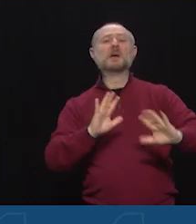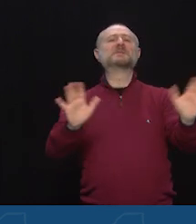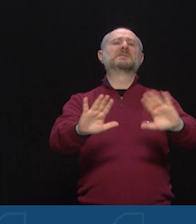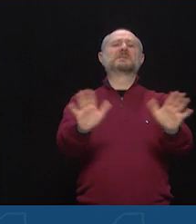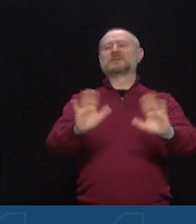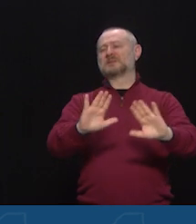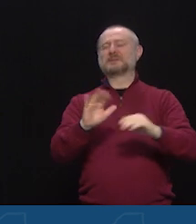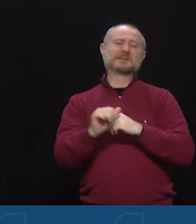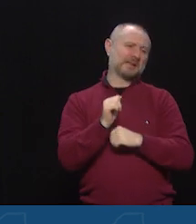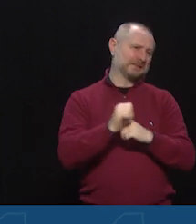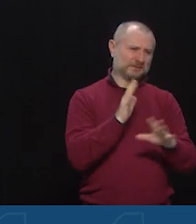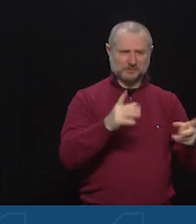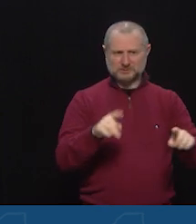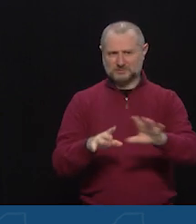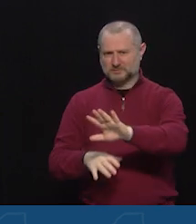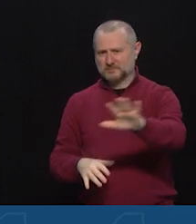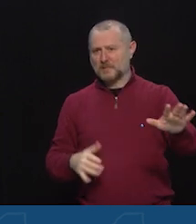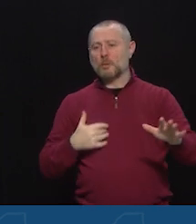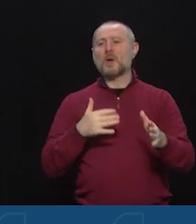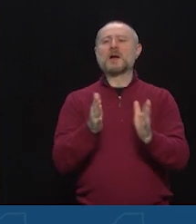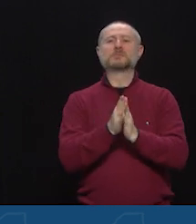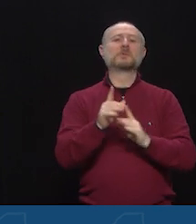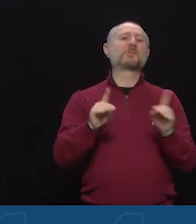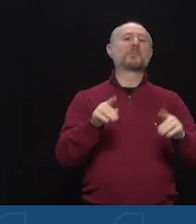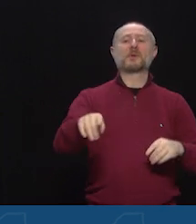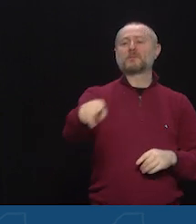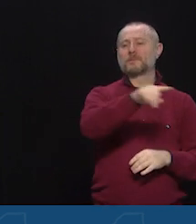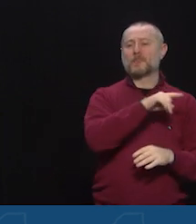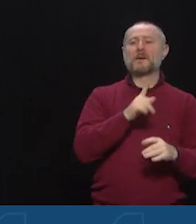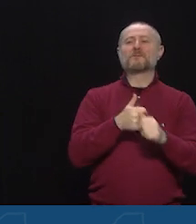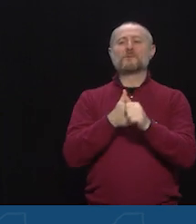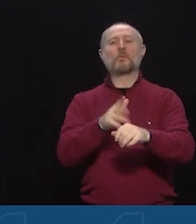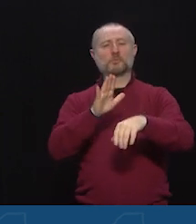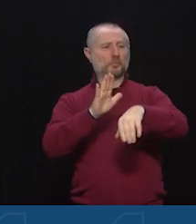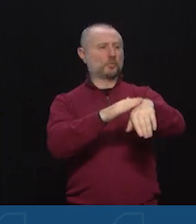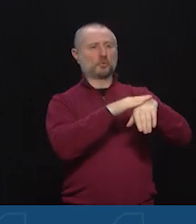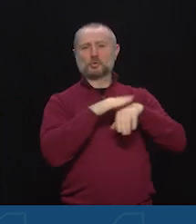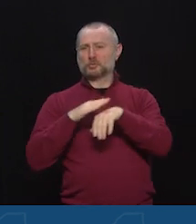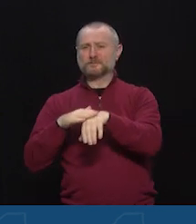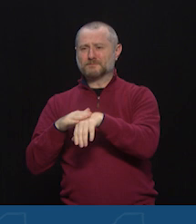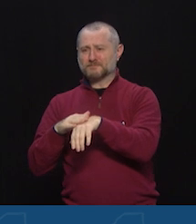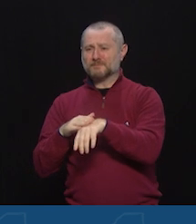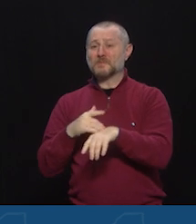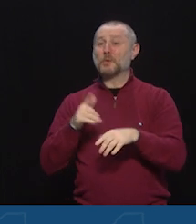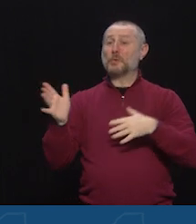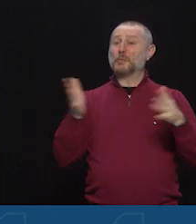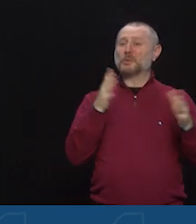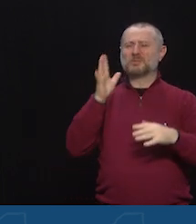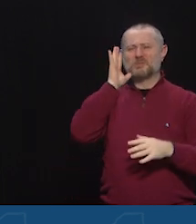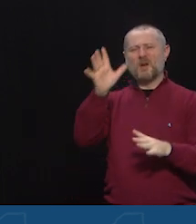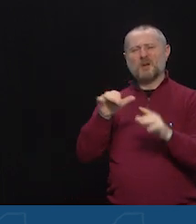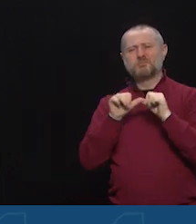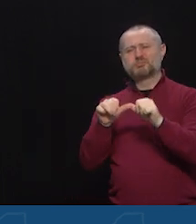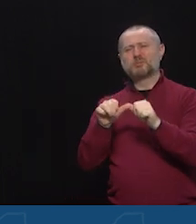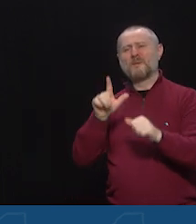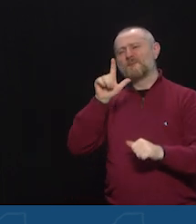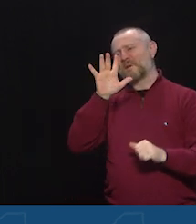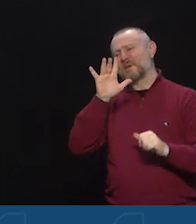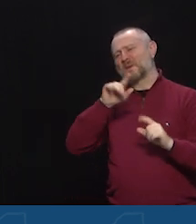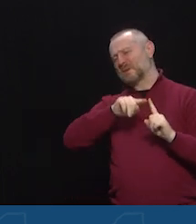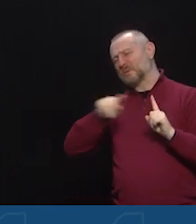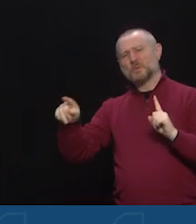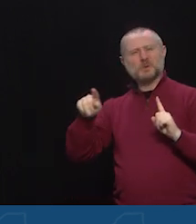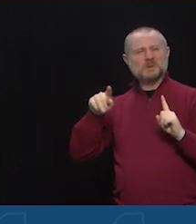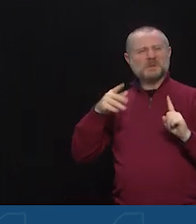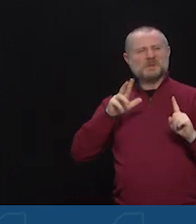has to prevail here, and I'm asking people to take heed of those warnings. We'll have sustained winds of 25 to 35 miles an hour with gusts, and this is what